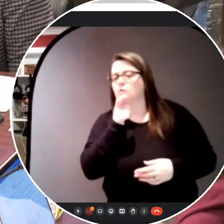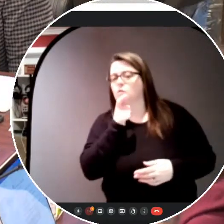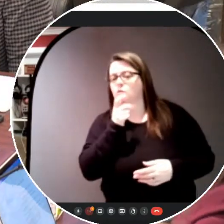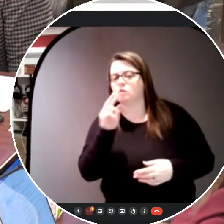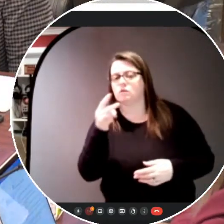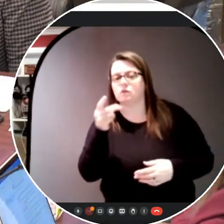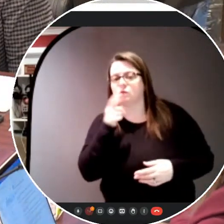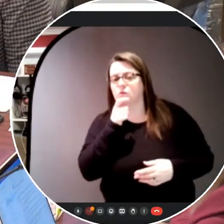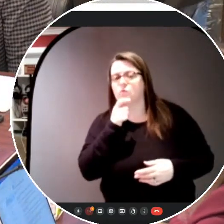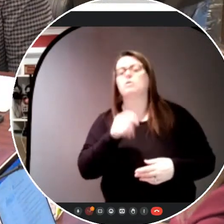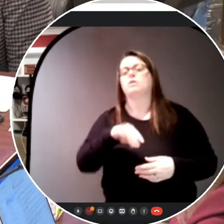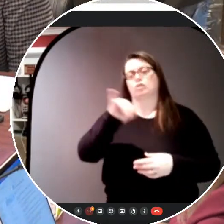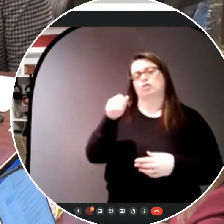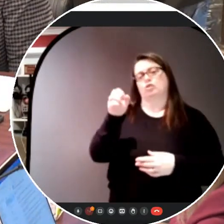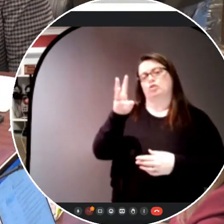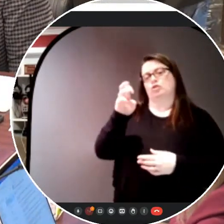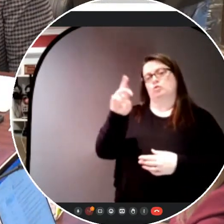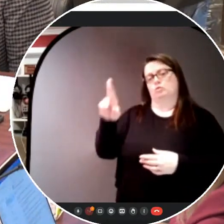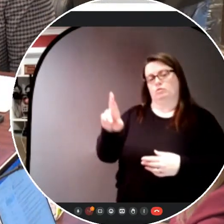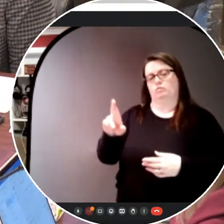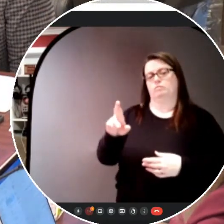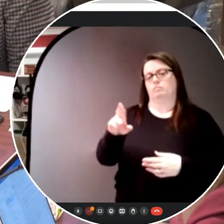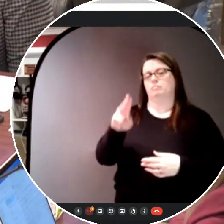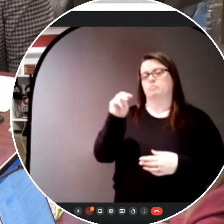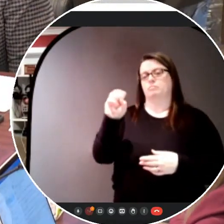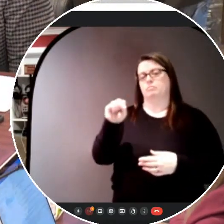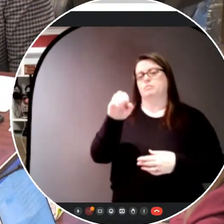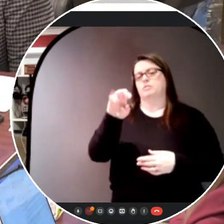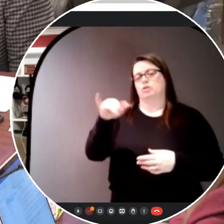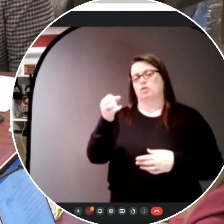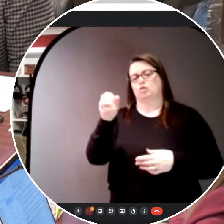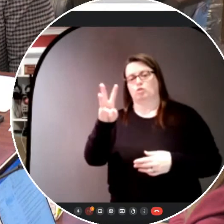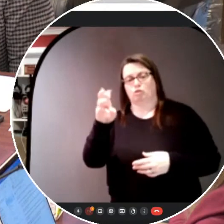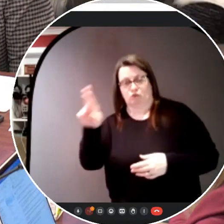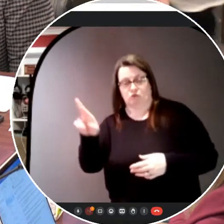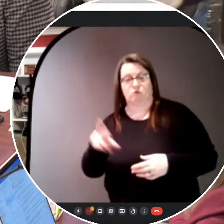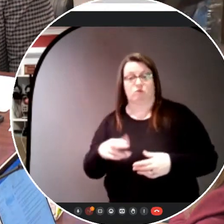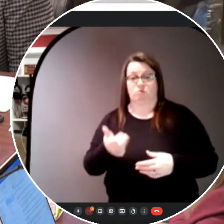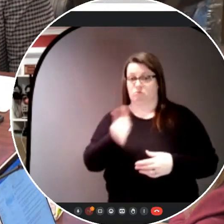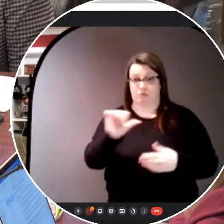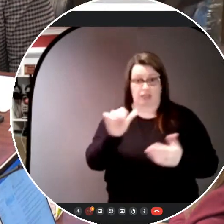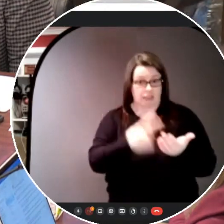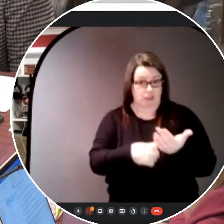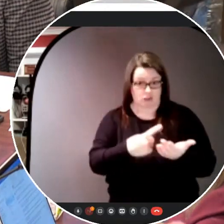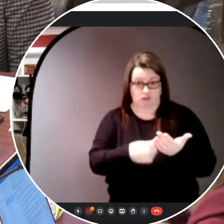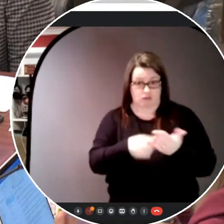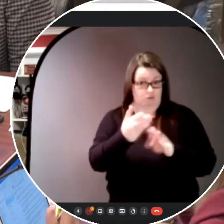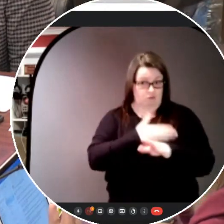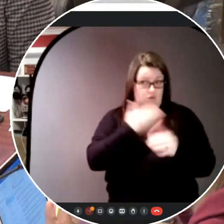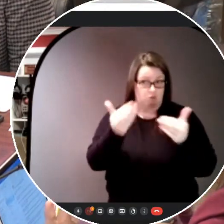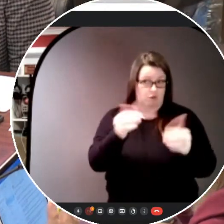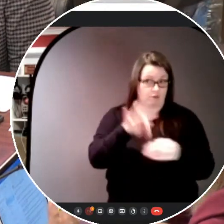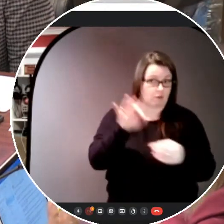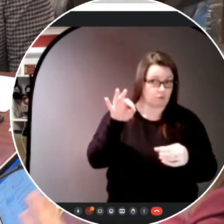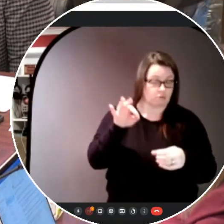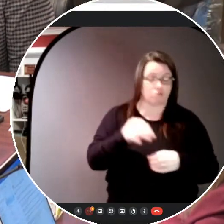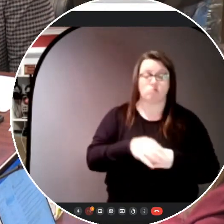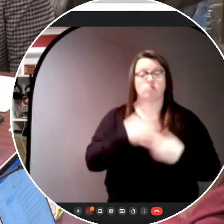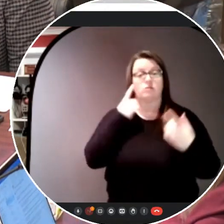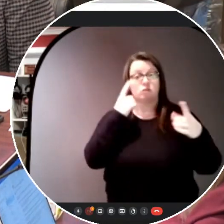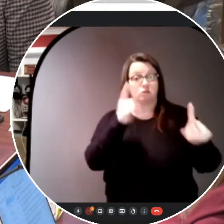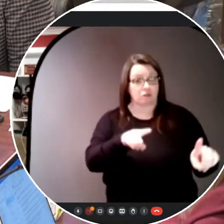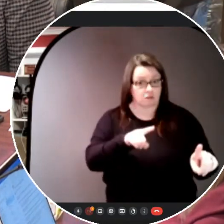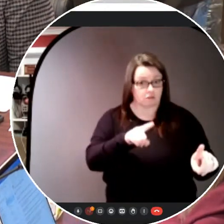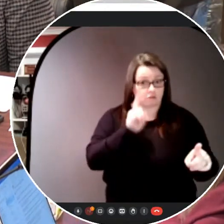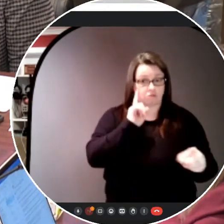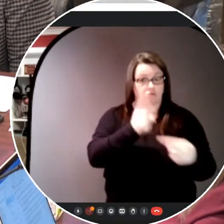Thank you, Ms. Jewer. Any discussion on the motion before I move to vote? All in favor? All